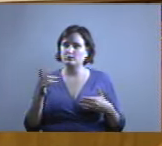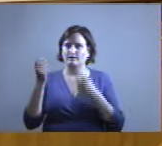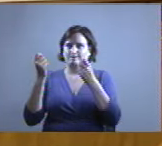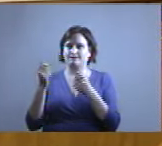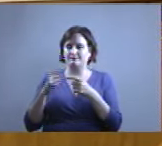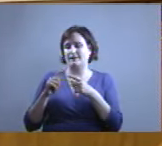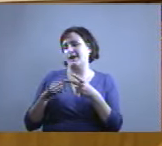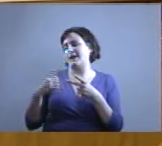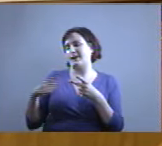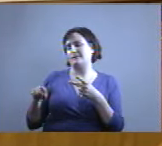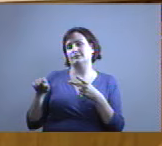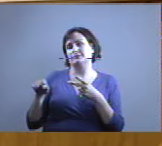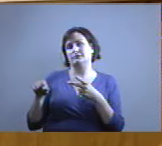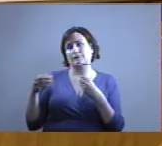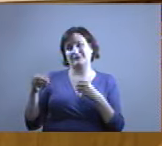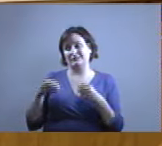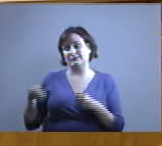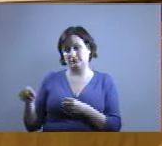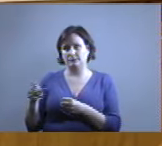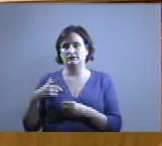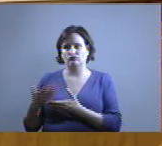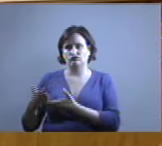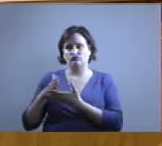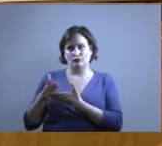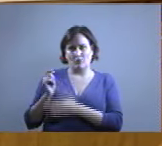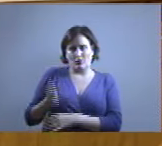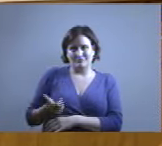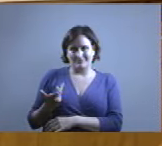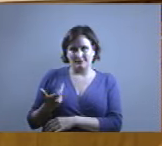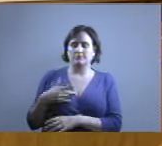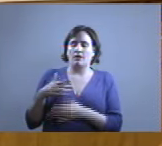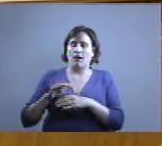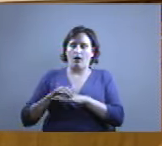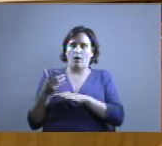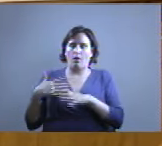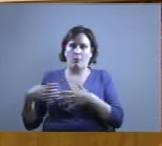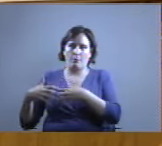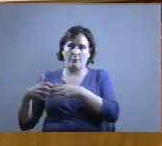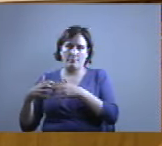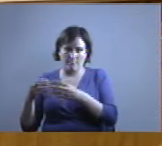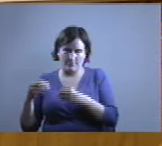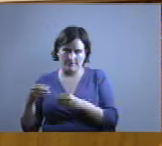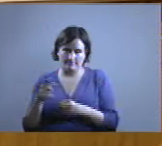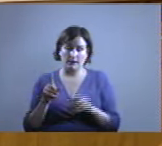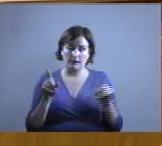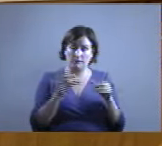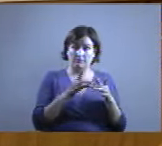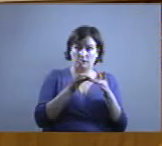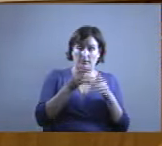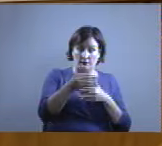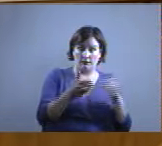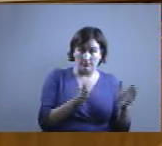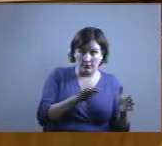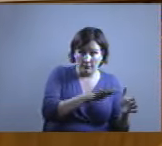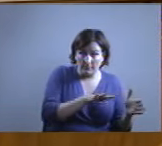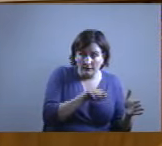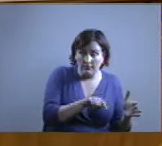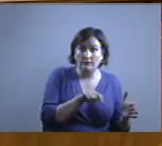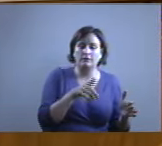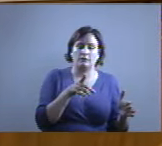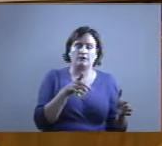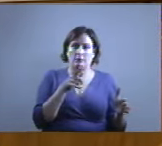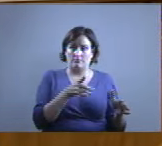in South Africa to share costs to create employment, firstly in special economic zones, which will have a key